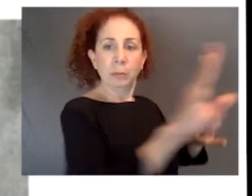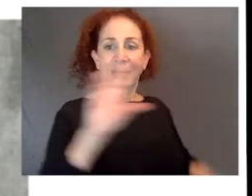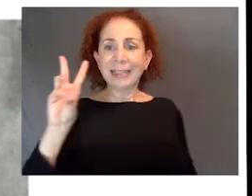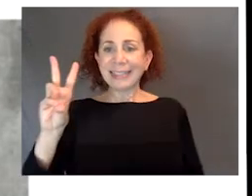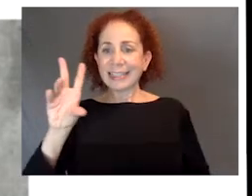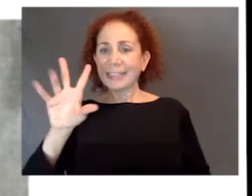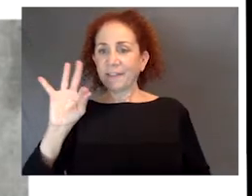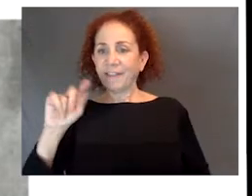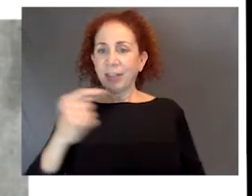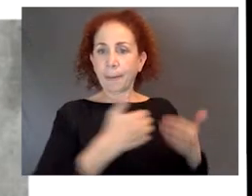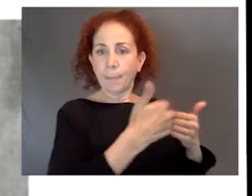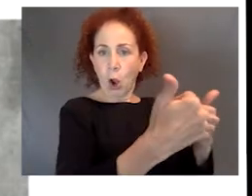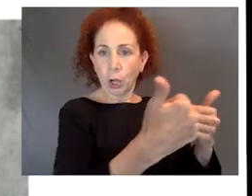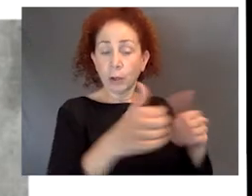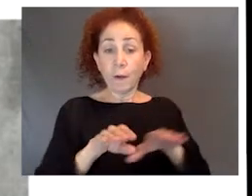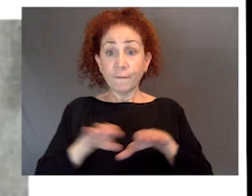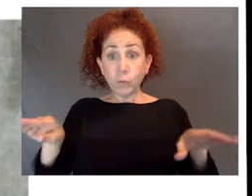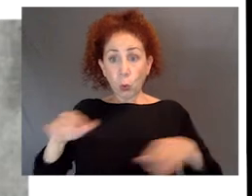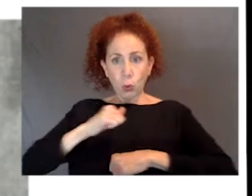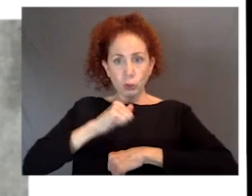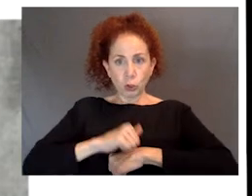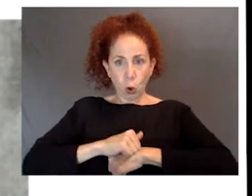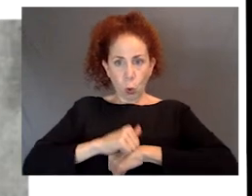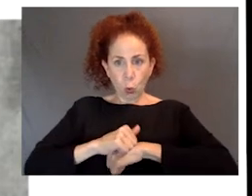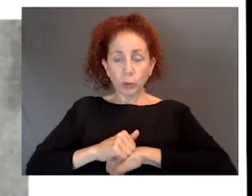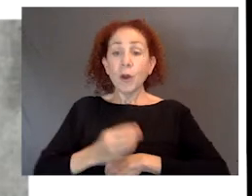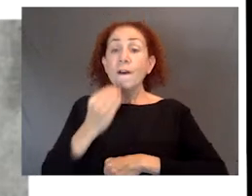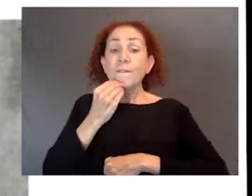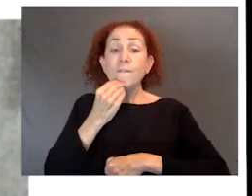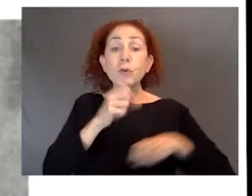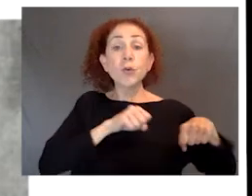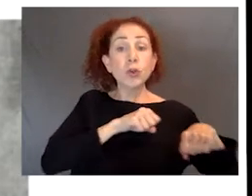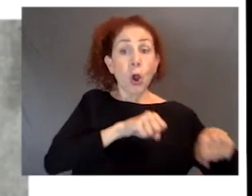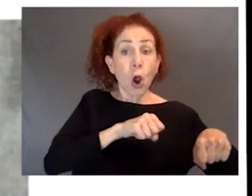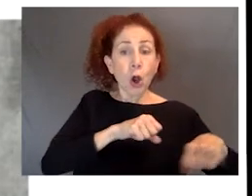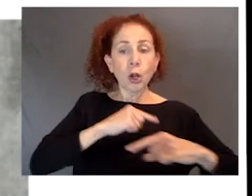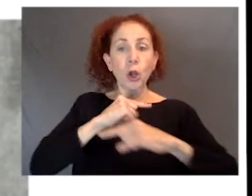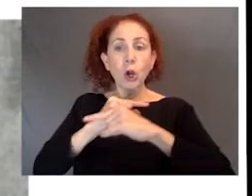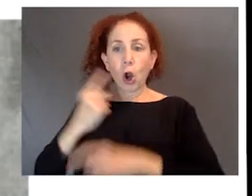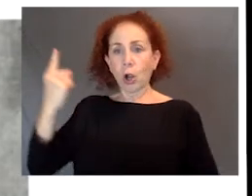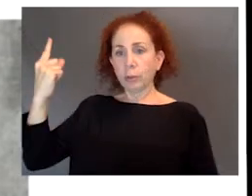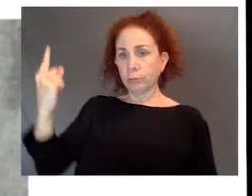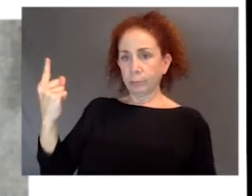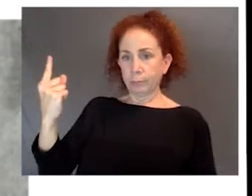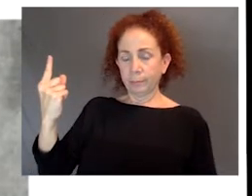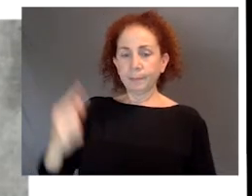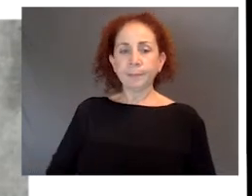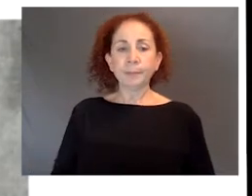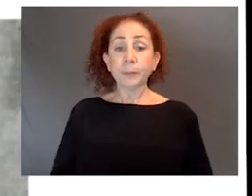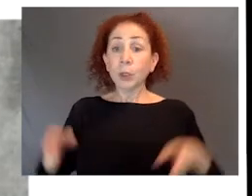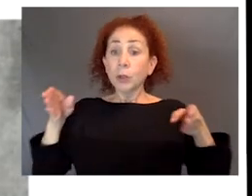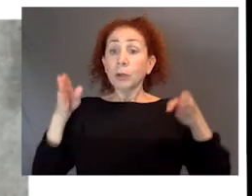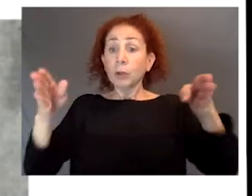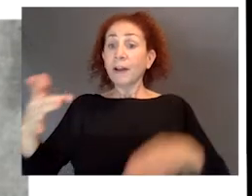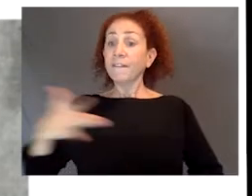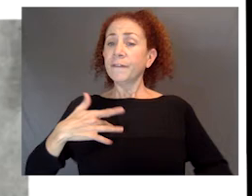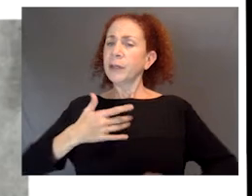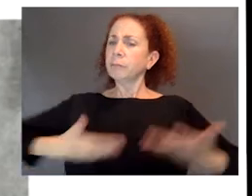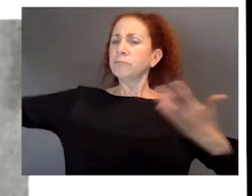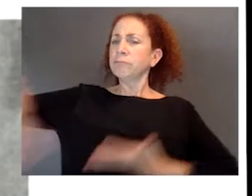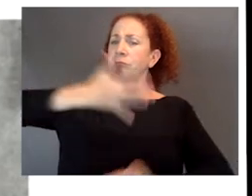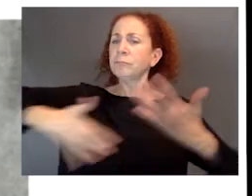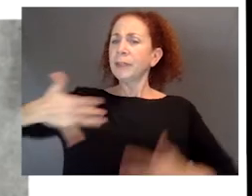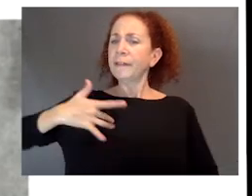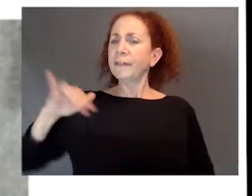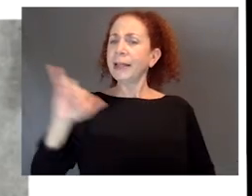The floor is made of large stones. There is a small food cart and a guard standing off to the side. The corridor feels spacious